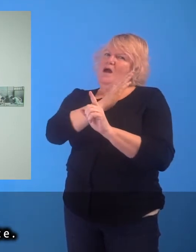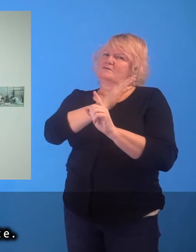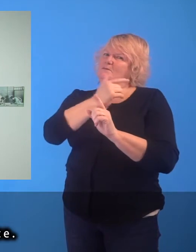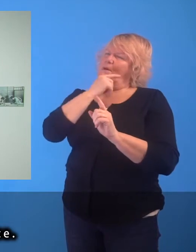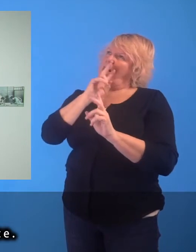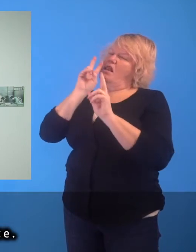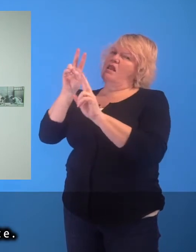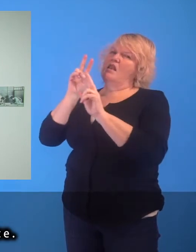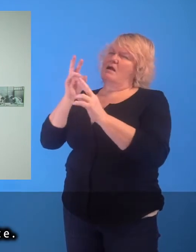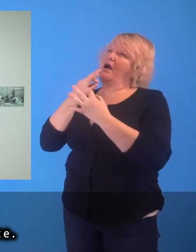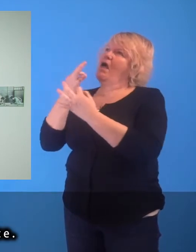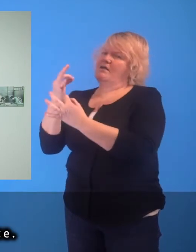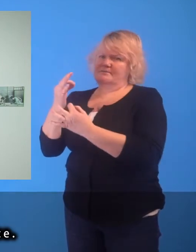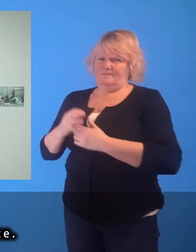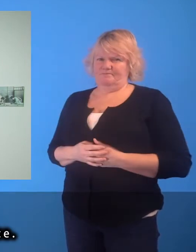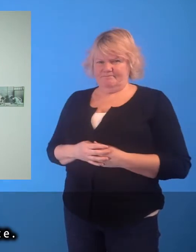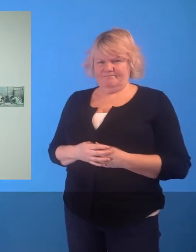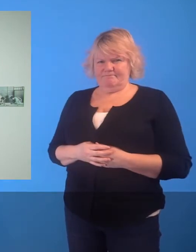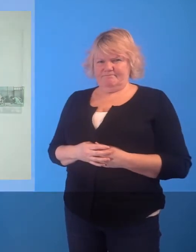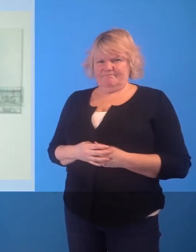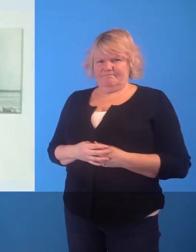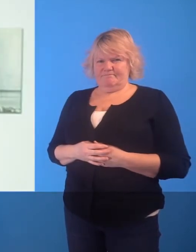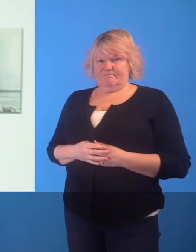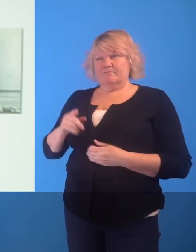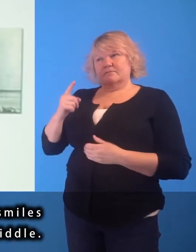appeal to his Western audience.